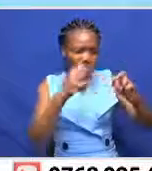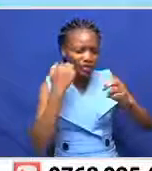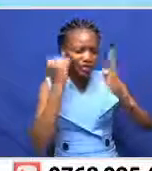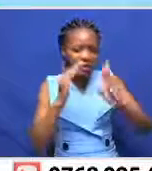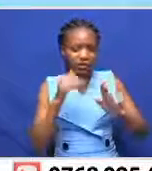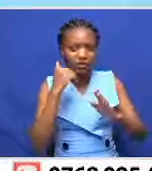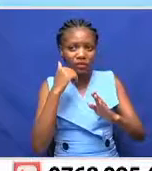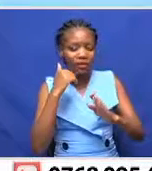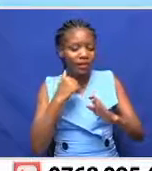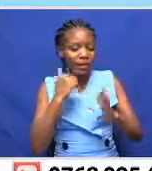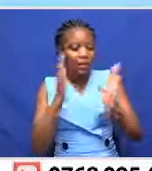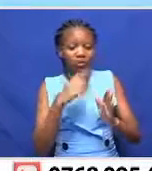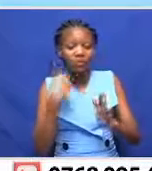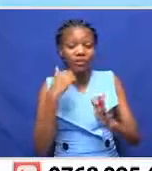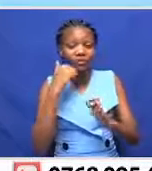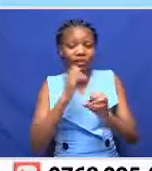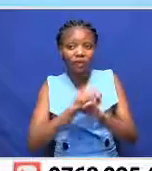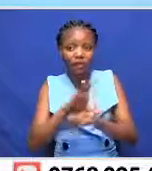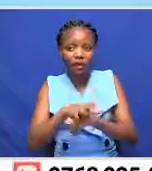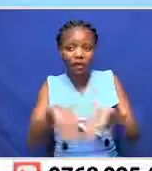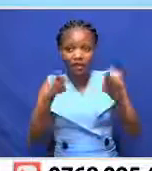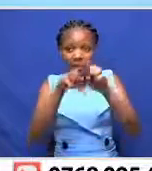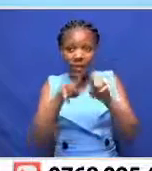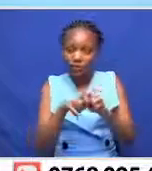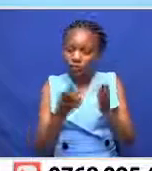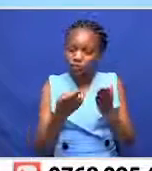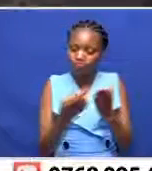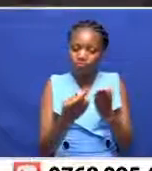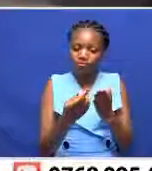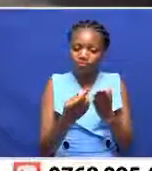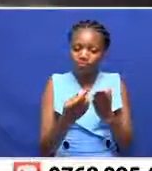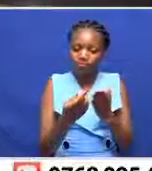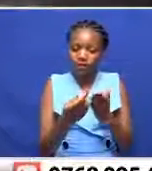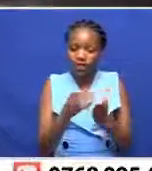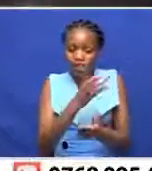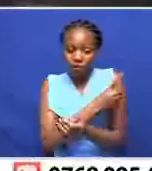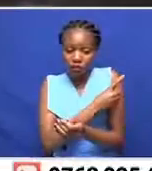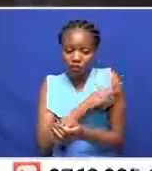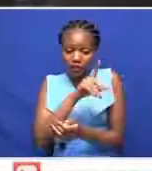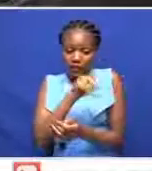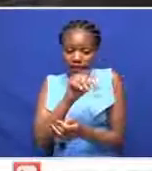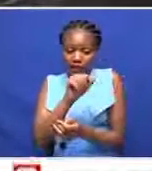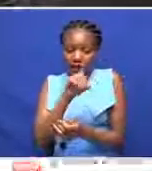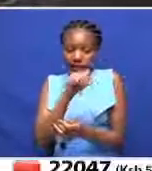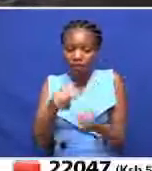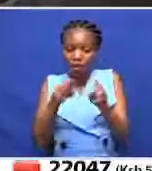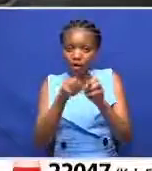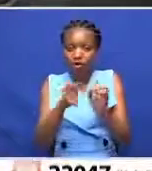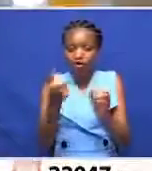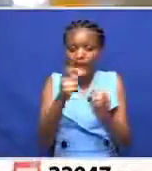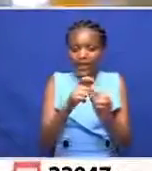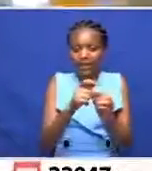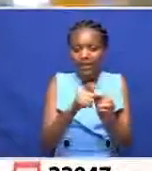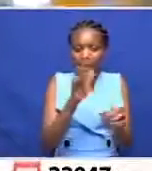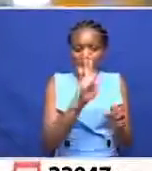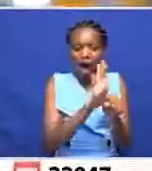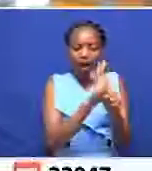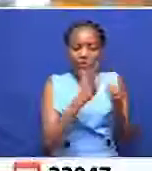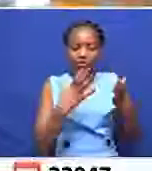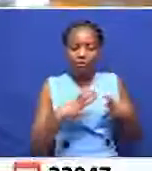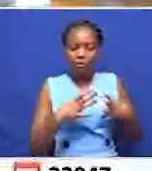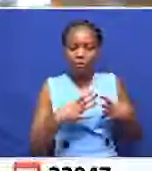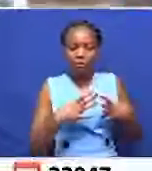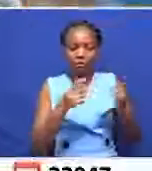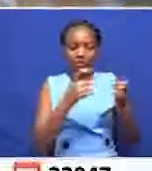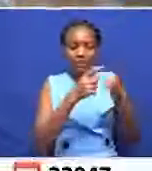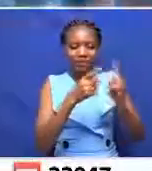So even their requests, the number of tests that they're requesting, is reducing. Dr. Kalebi further says a huge number of people have already